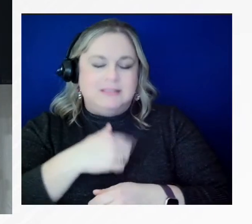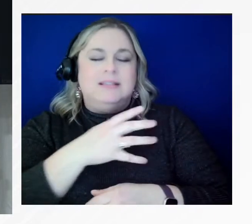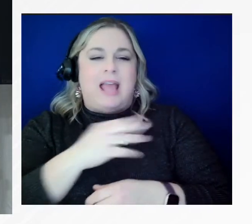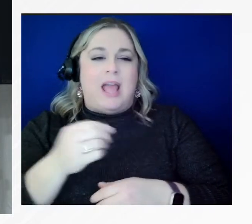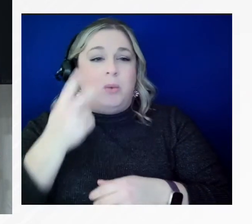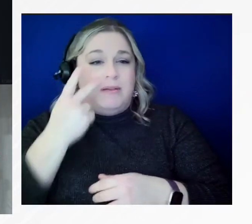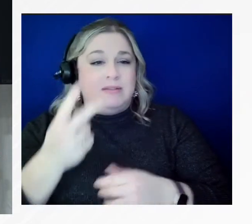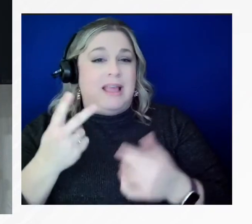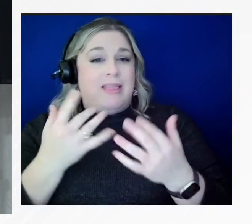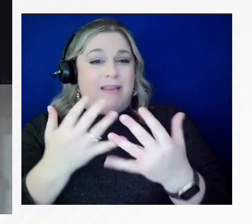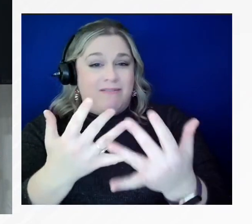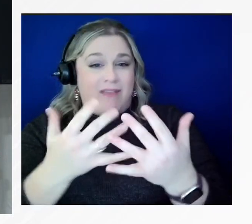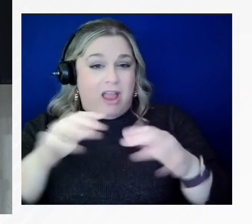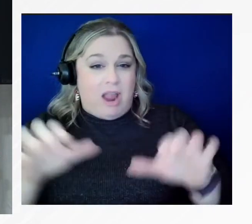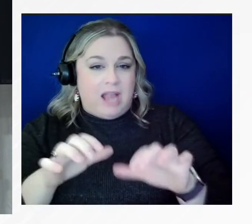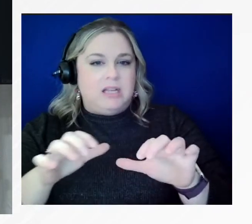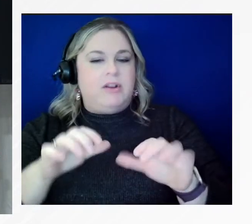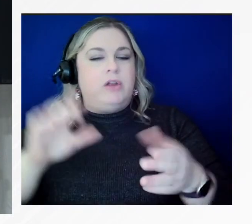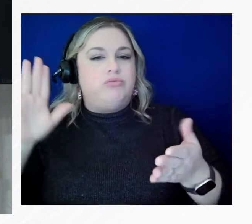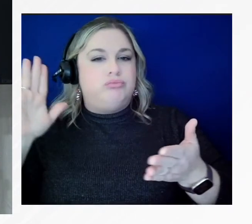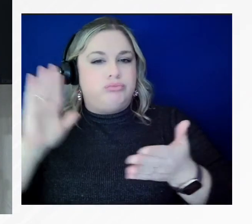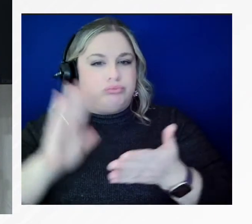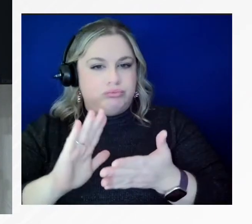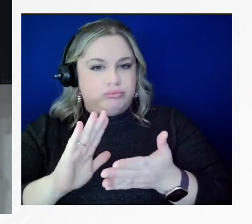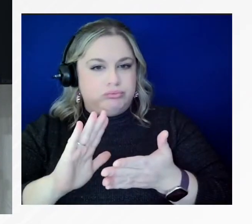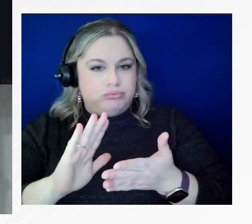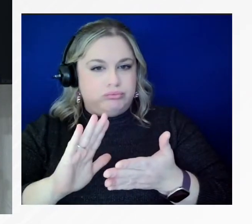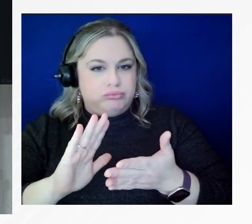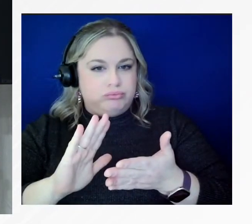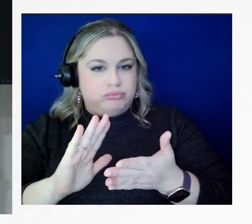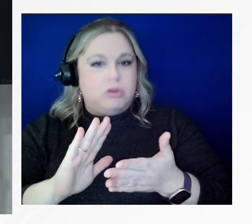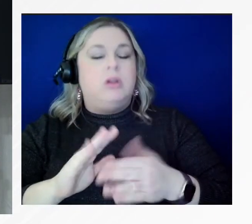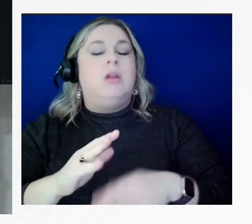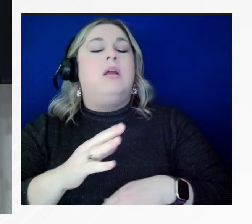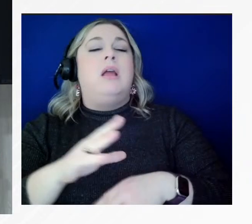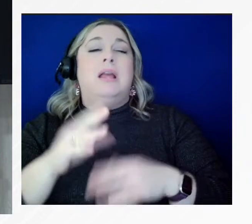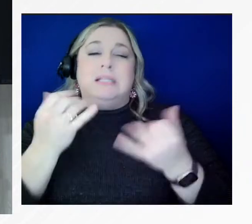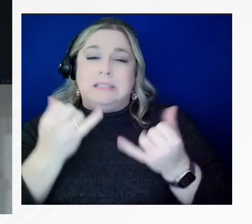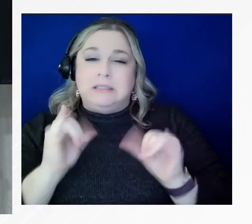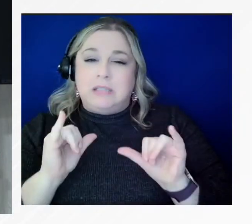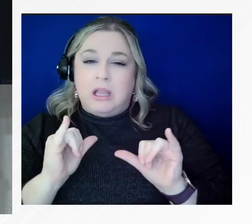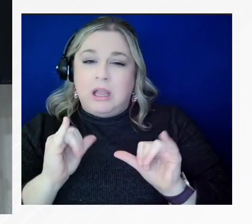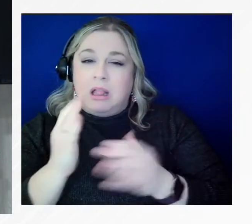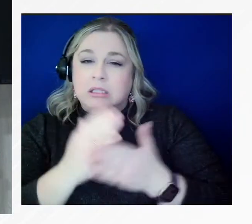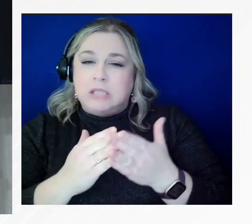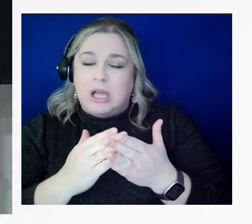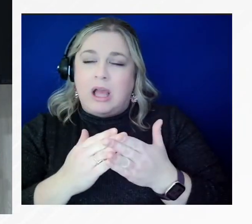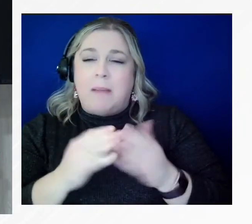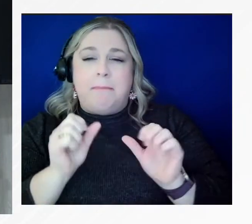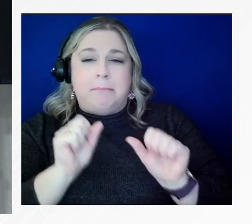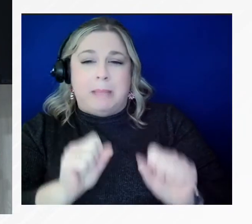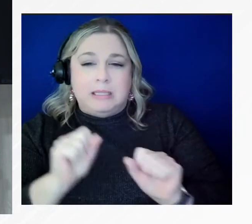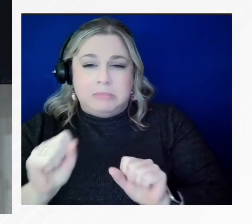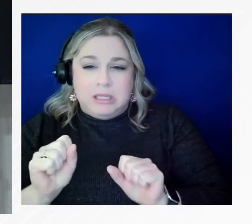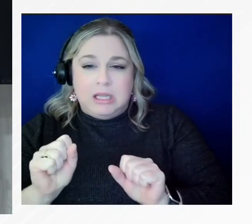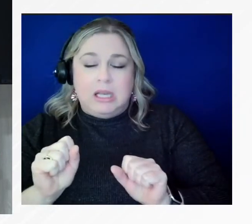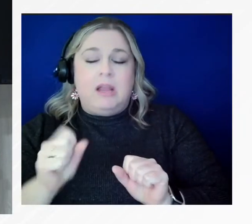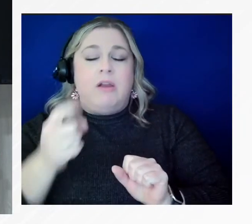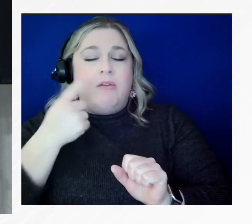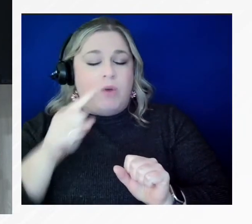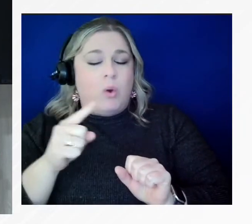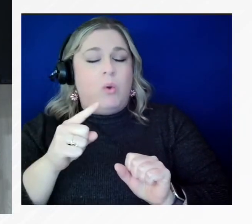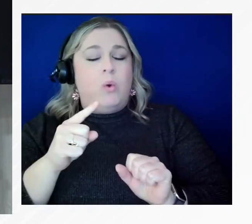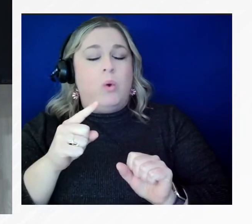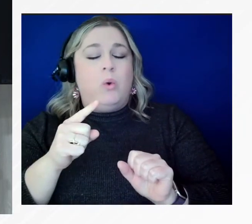down. That being said, there is still some potential out there with the combination